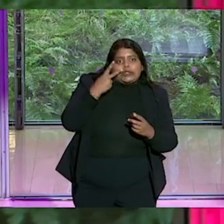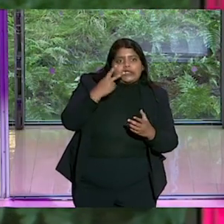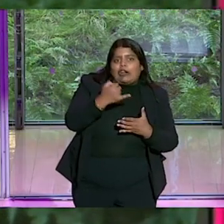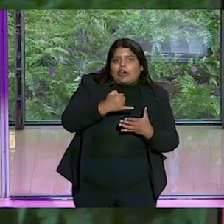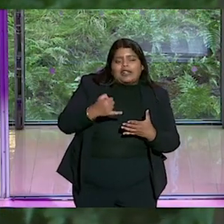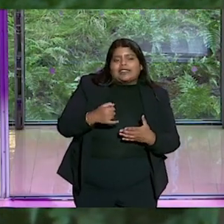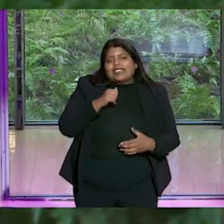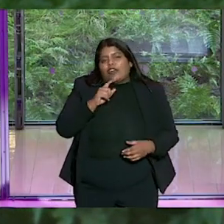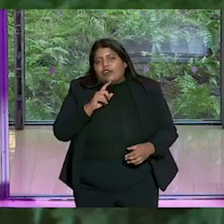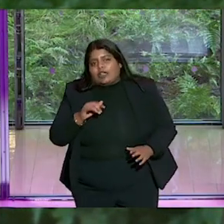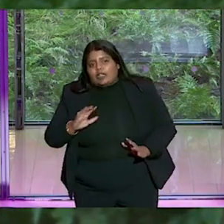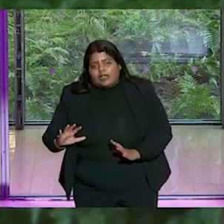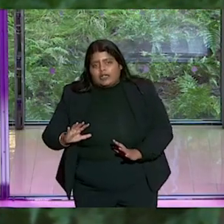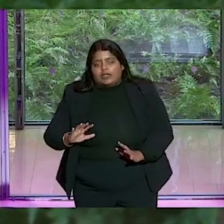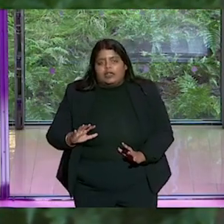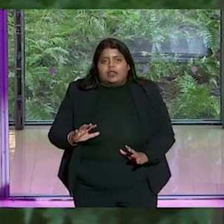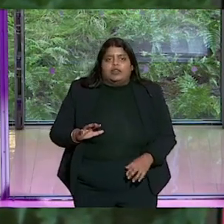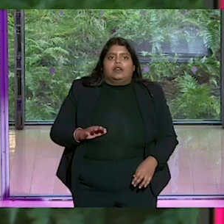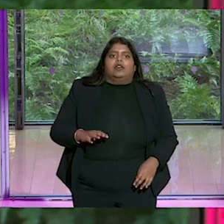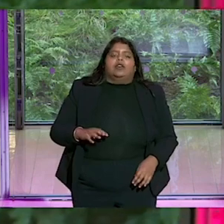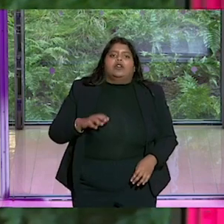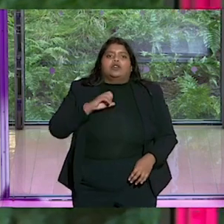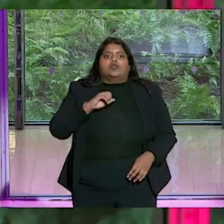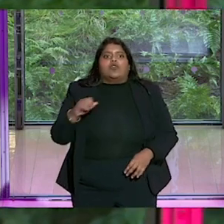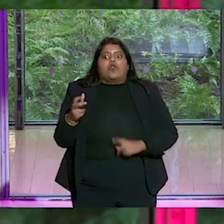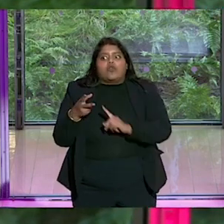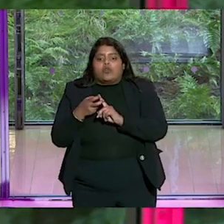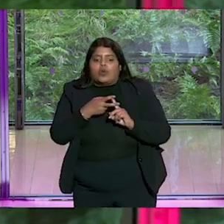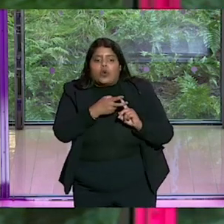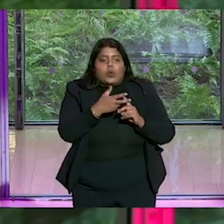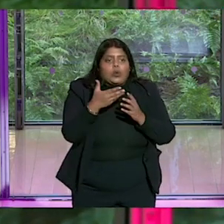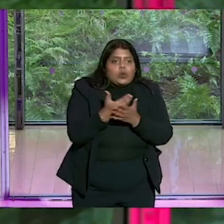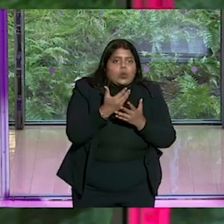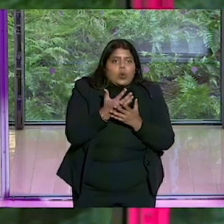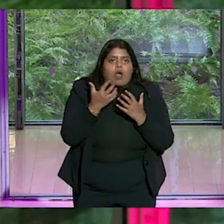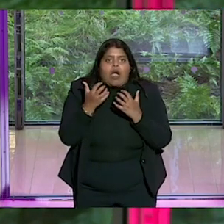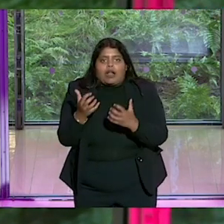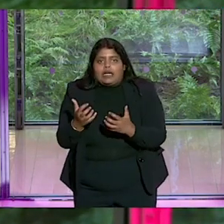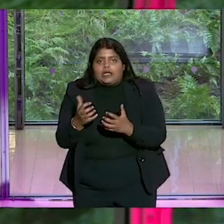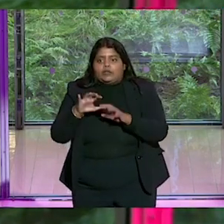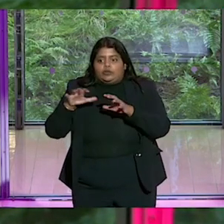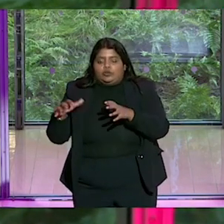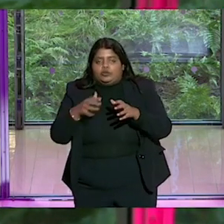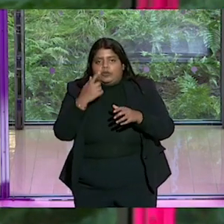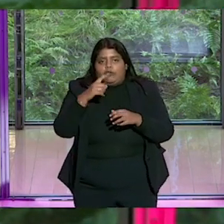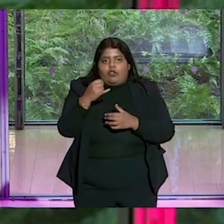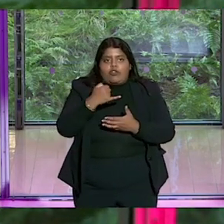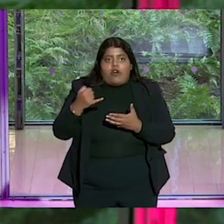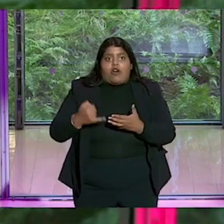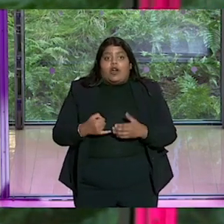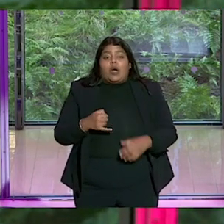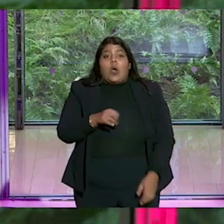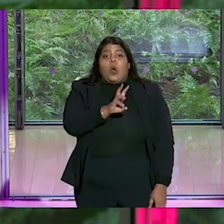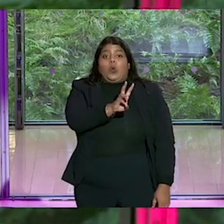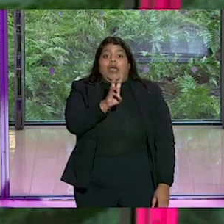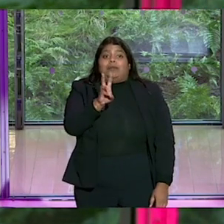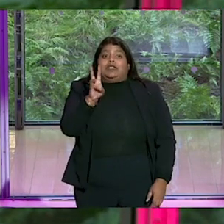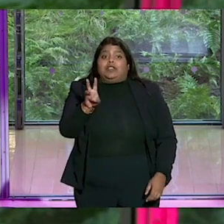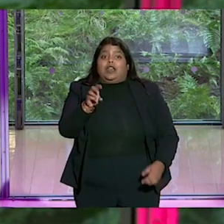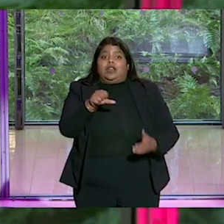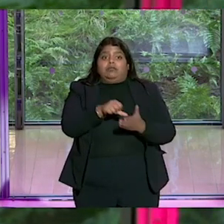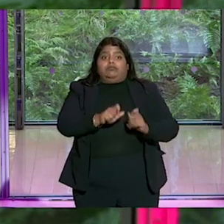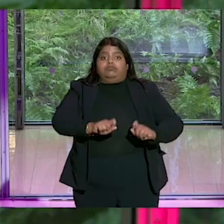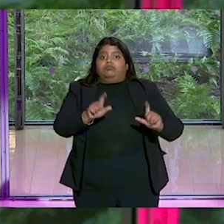about building audiences for the arts, cultivating new audiences for the arts, the website is a critical piece of